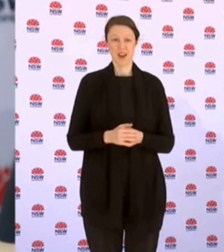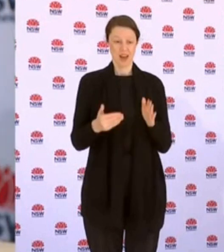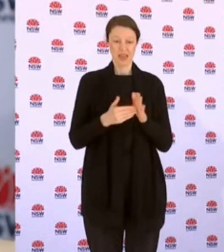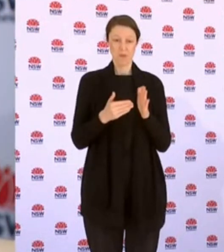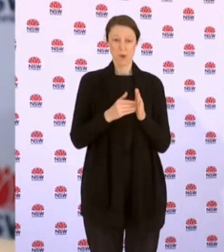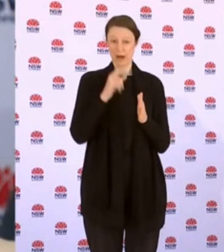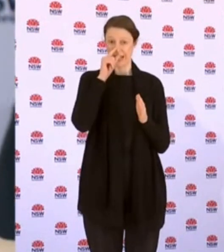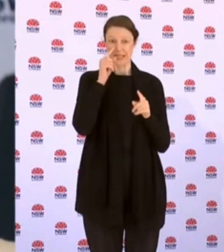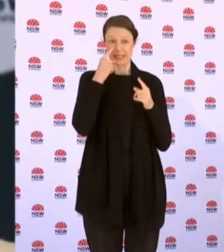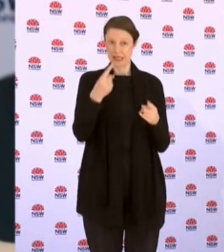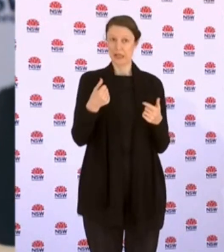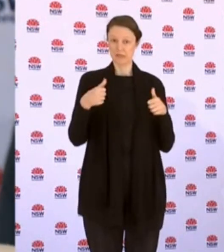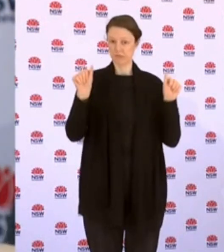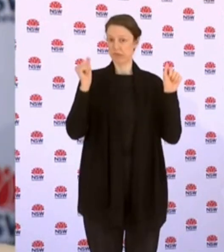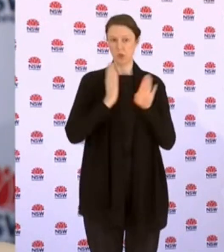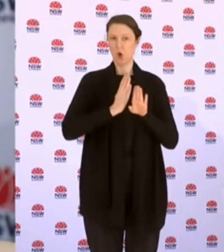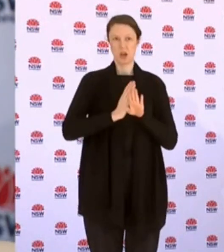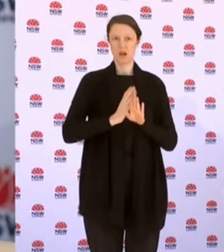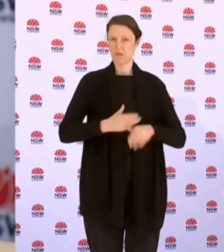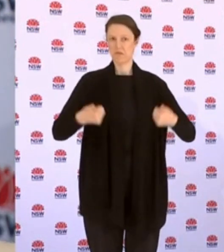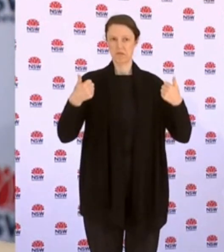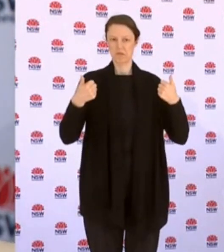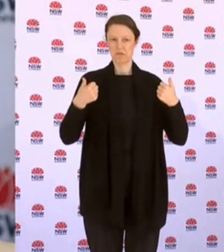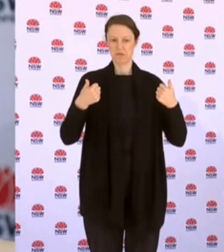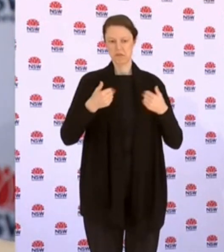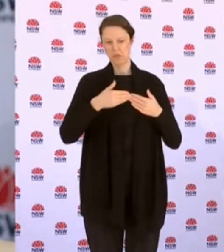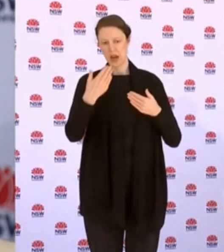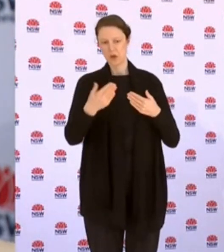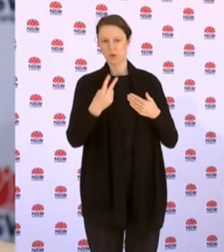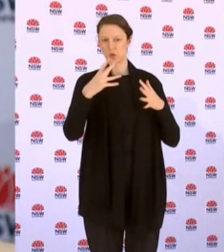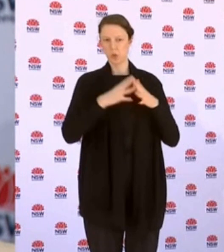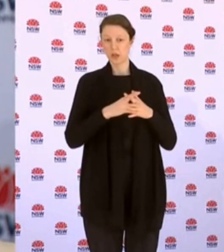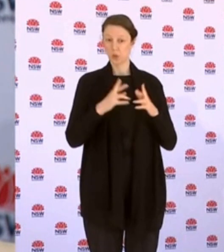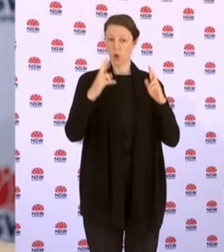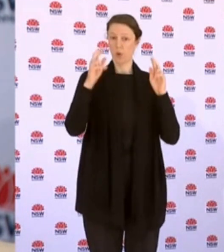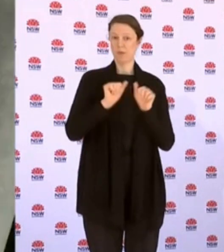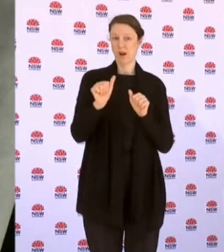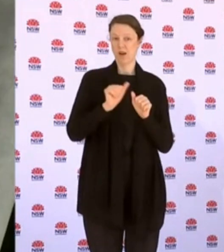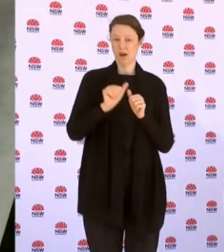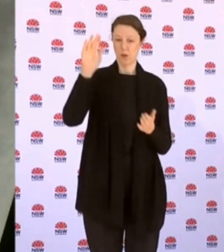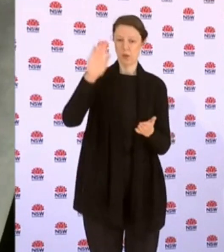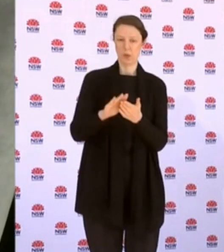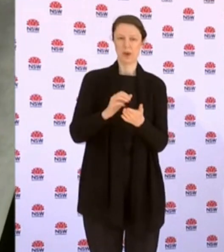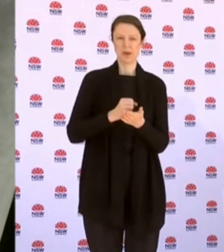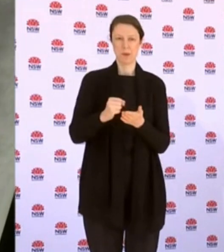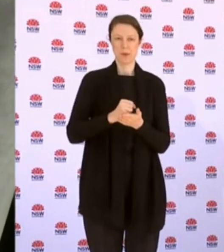hope to be in a much stronger position than what we are now. But will we be opening up or not? Or will we be locking down more, in your personal opinion, from everything